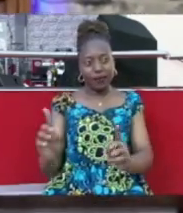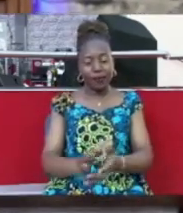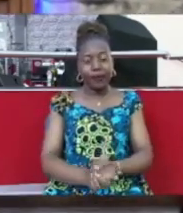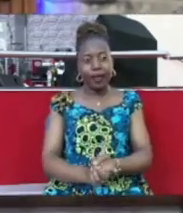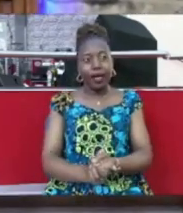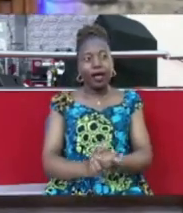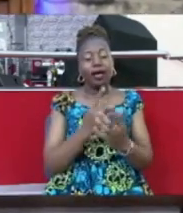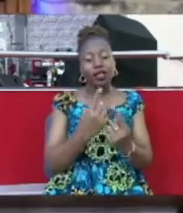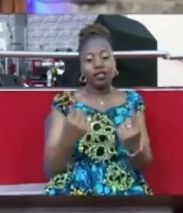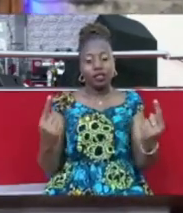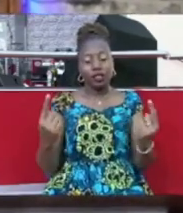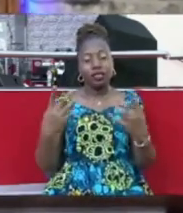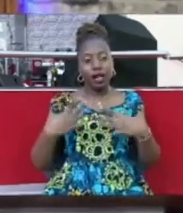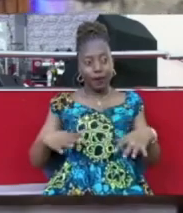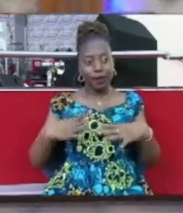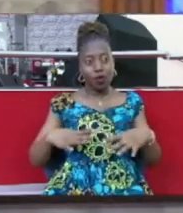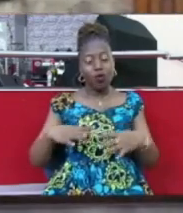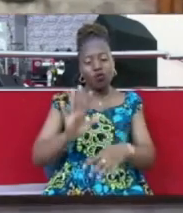And each of them would sing with